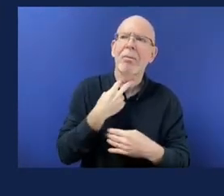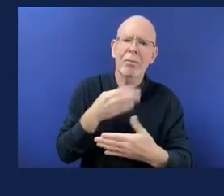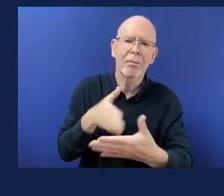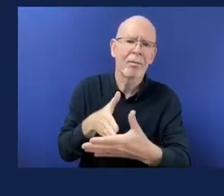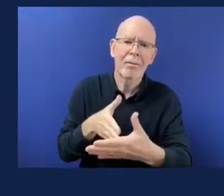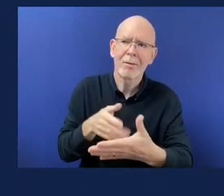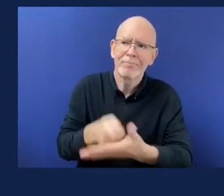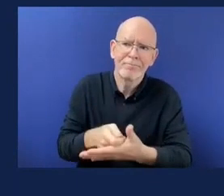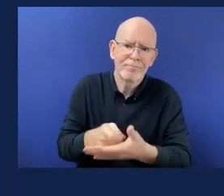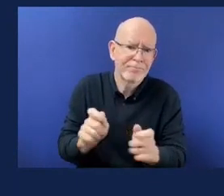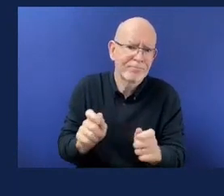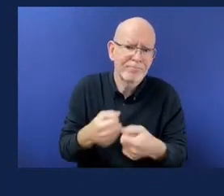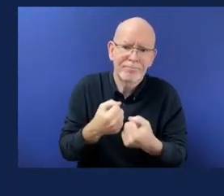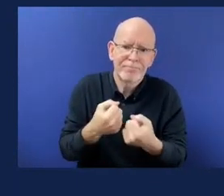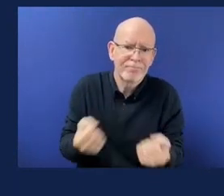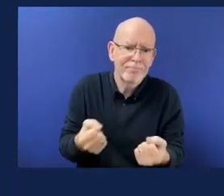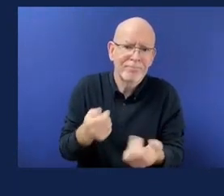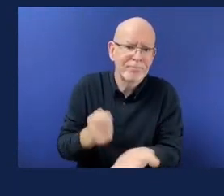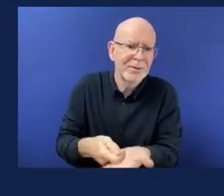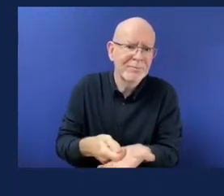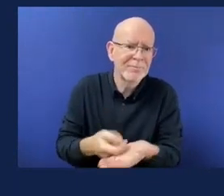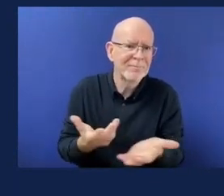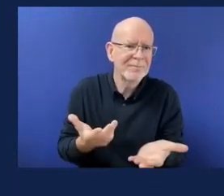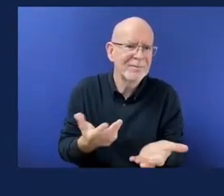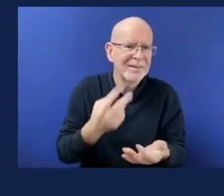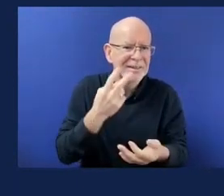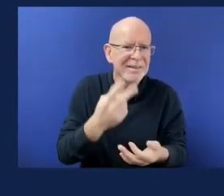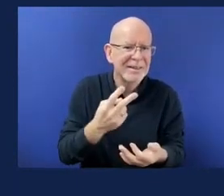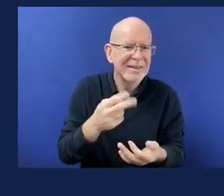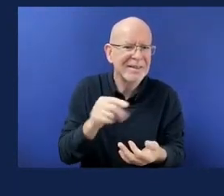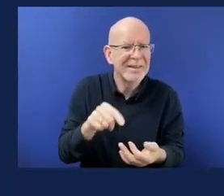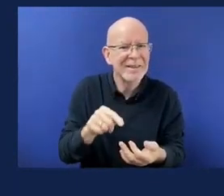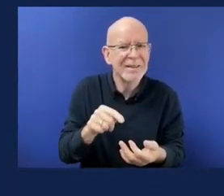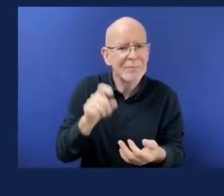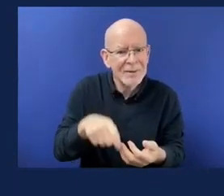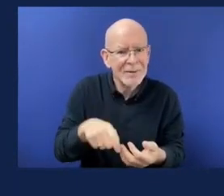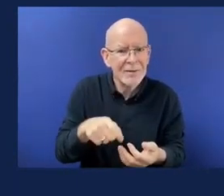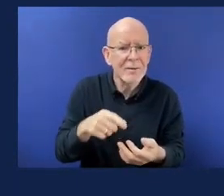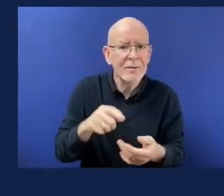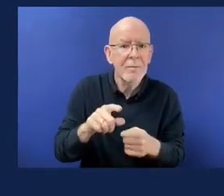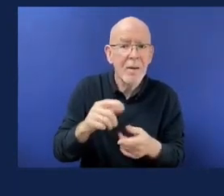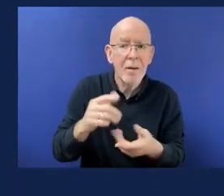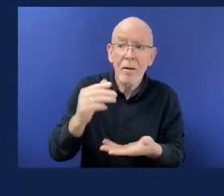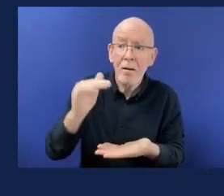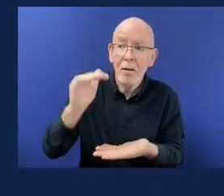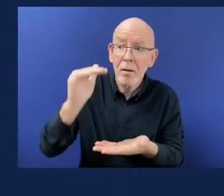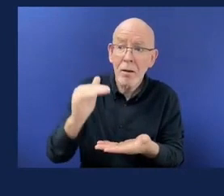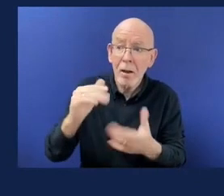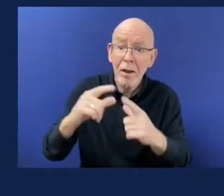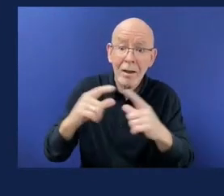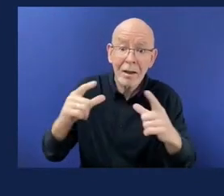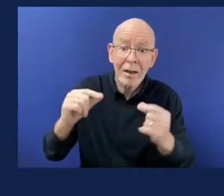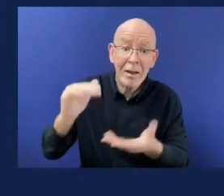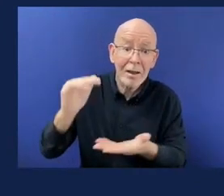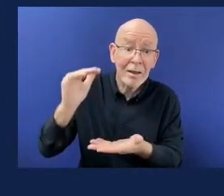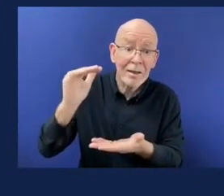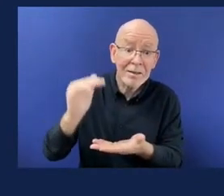incomes. We heard about inequitable allocation of accessible seating, including that